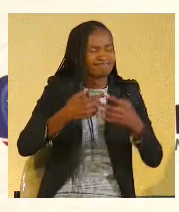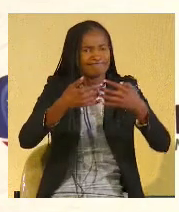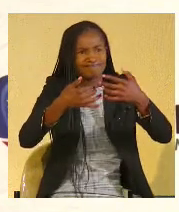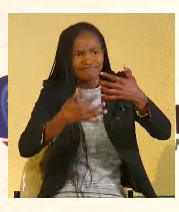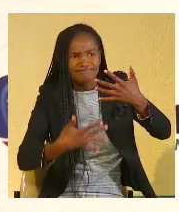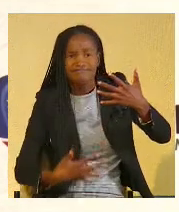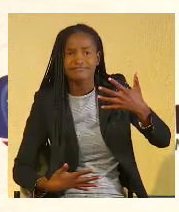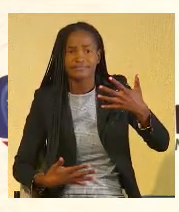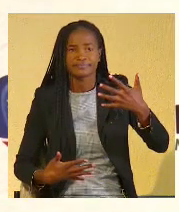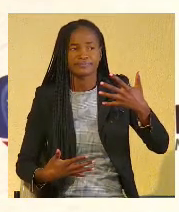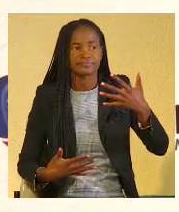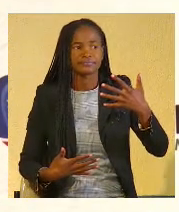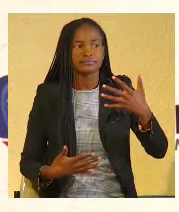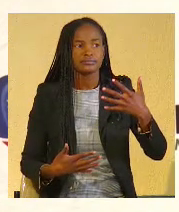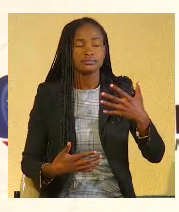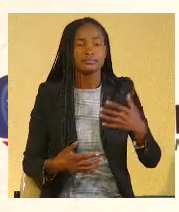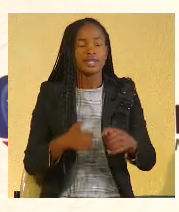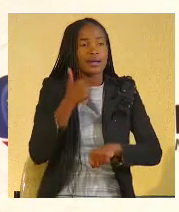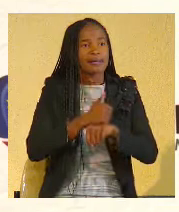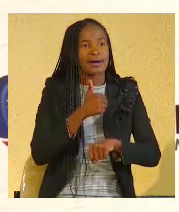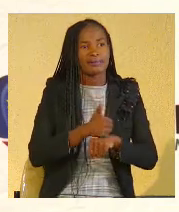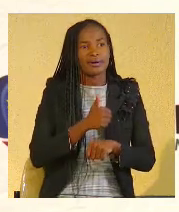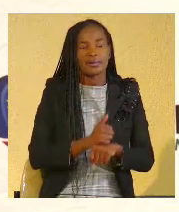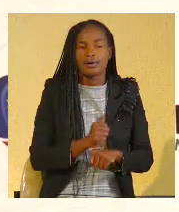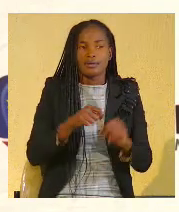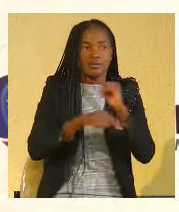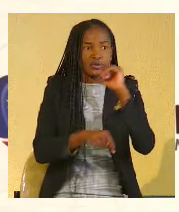have had 8 recoveries and 0 deaths.